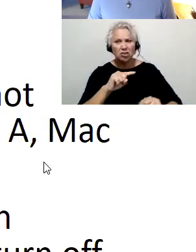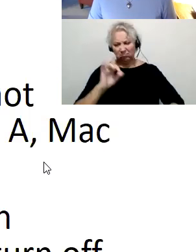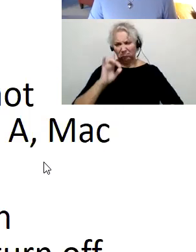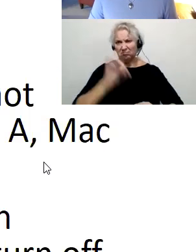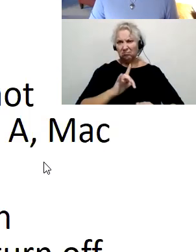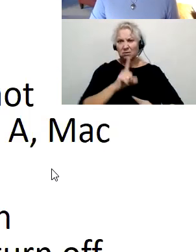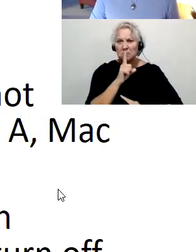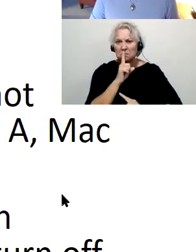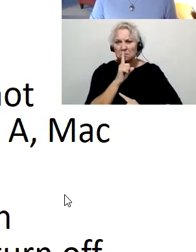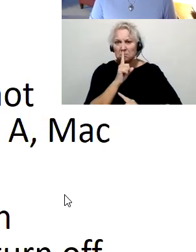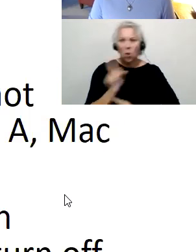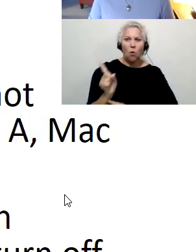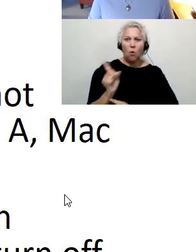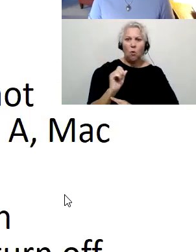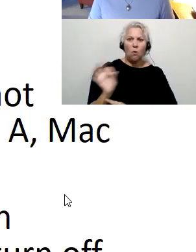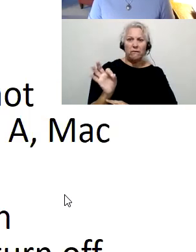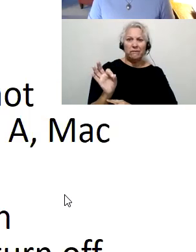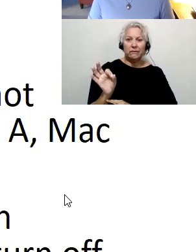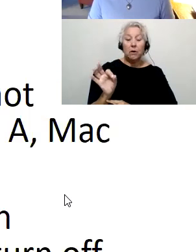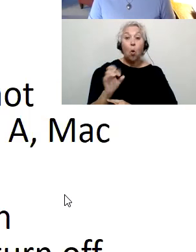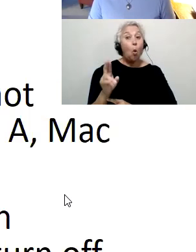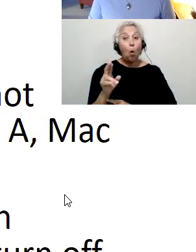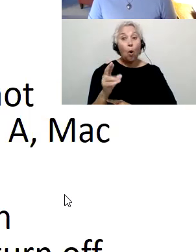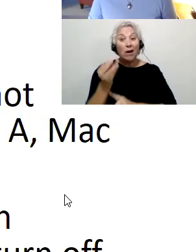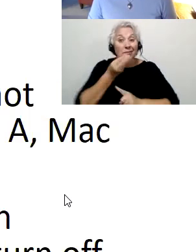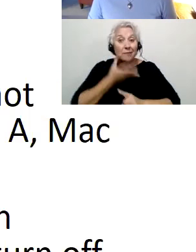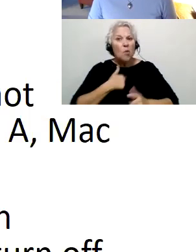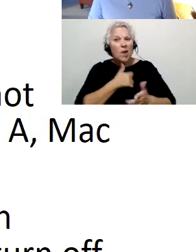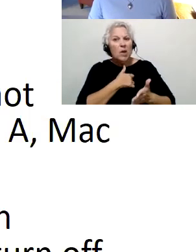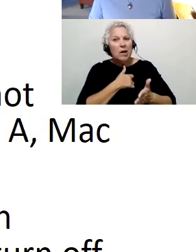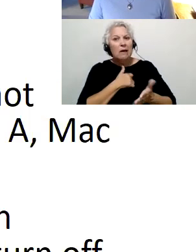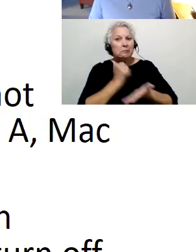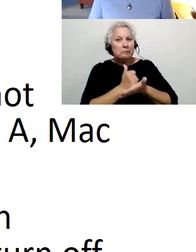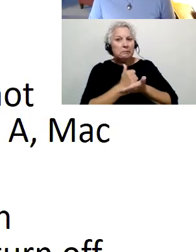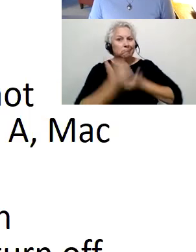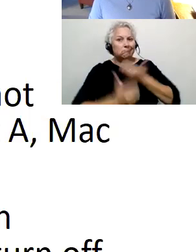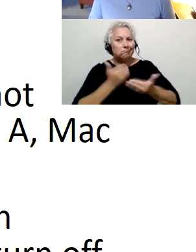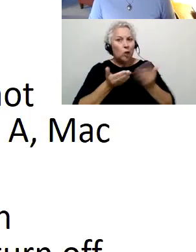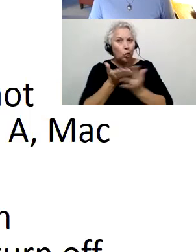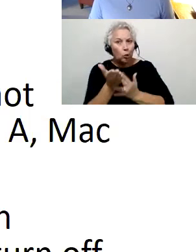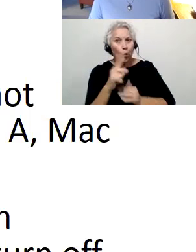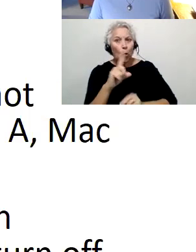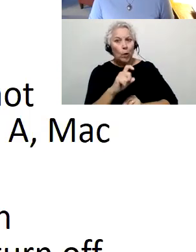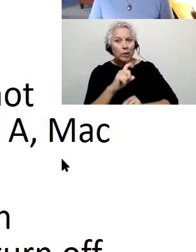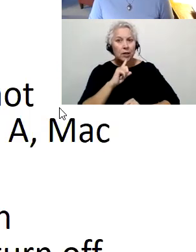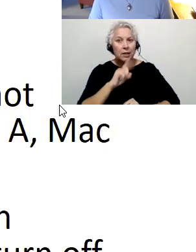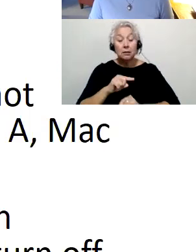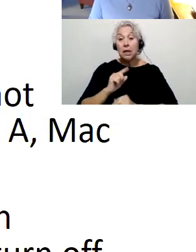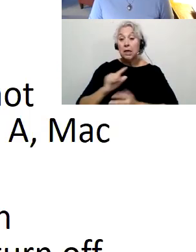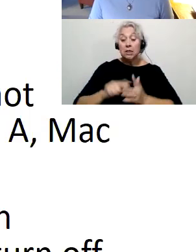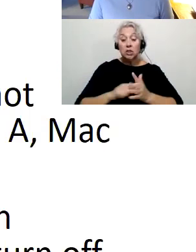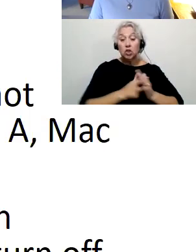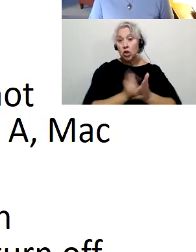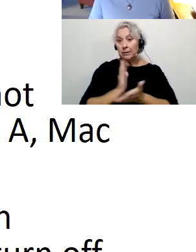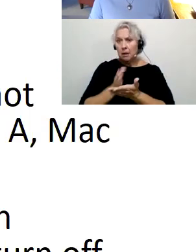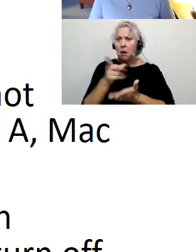Or let us know and we will walk you through that Q&A session. Start and stop video. You may choose to